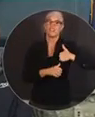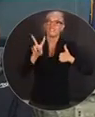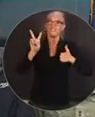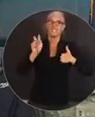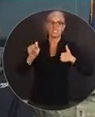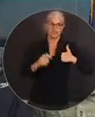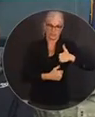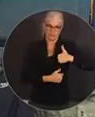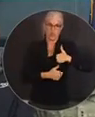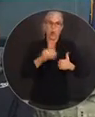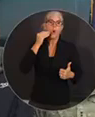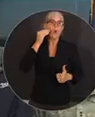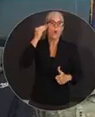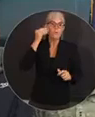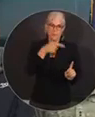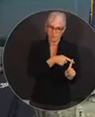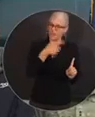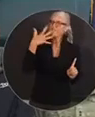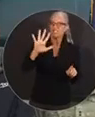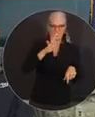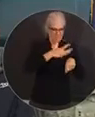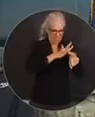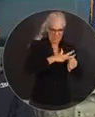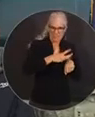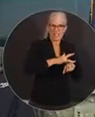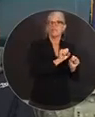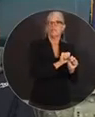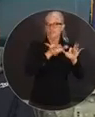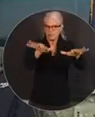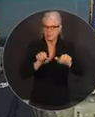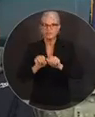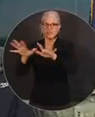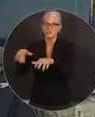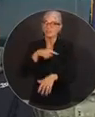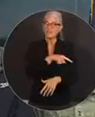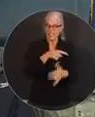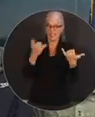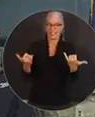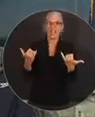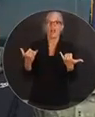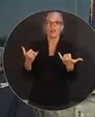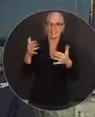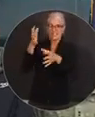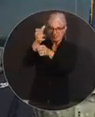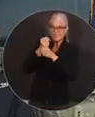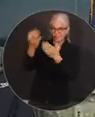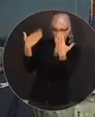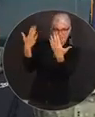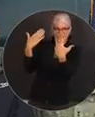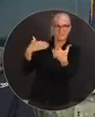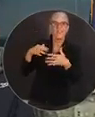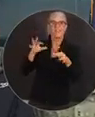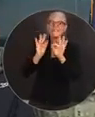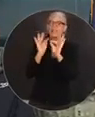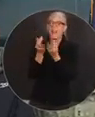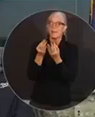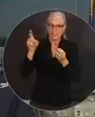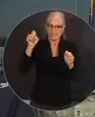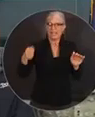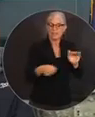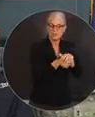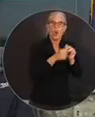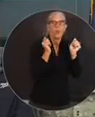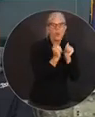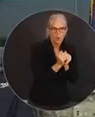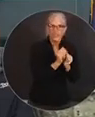cone are all accepting families of their residents to shelter with them. All of those are hurricane